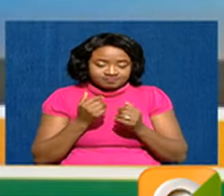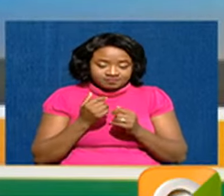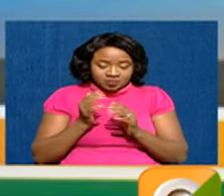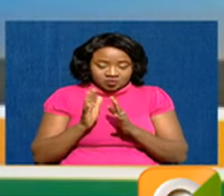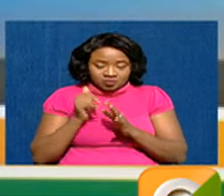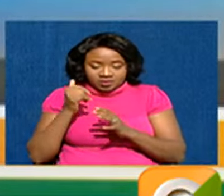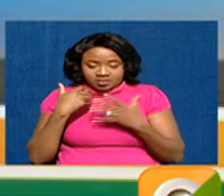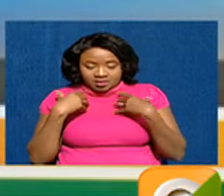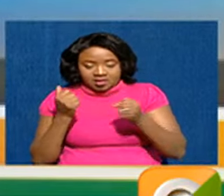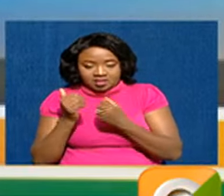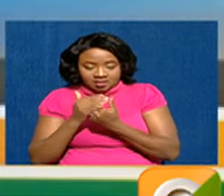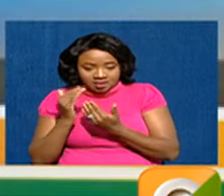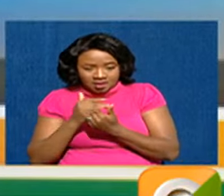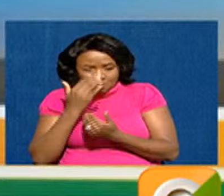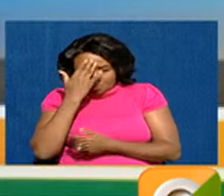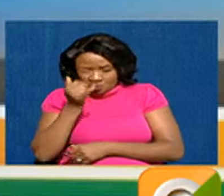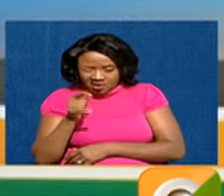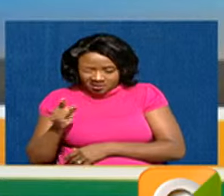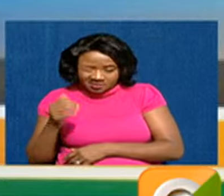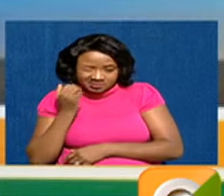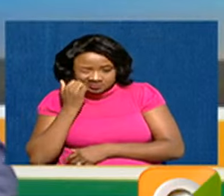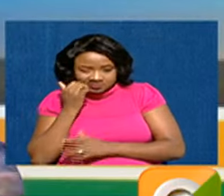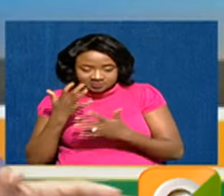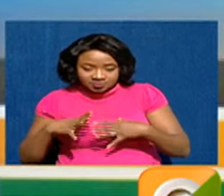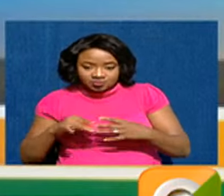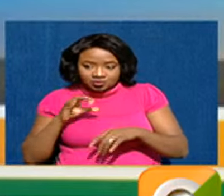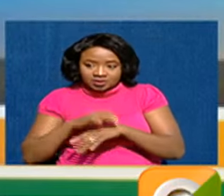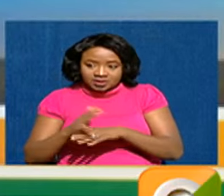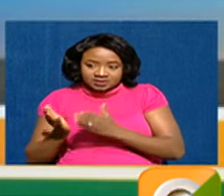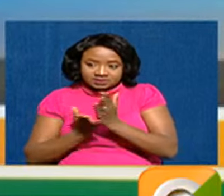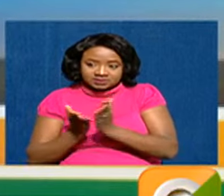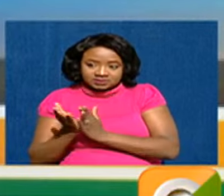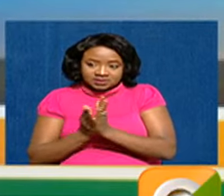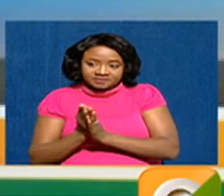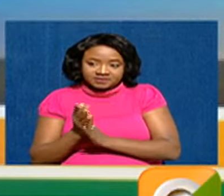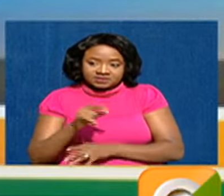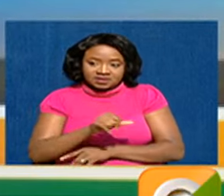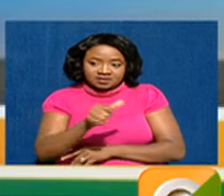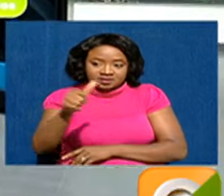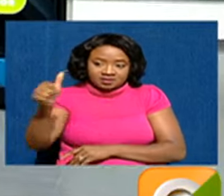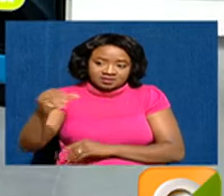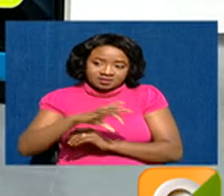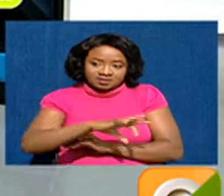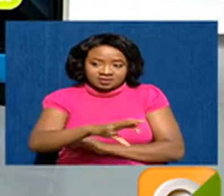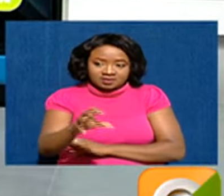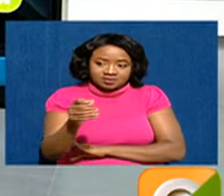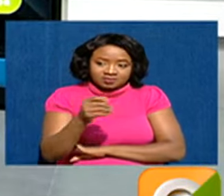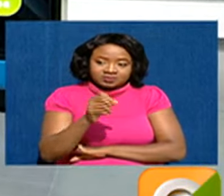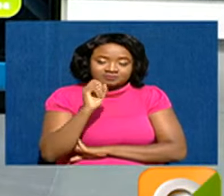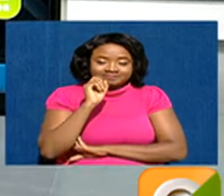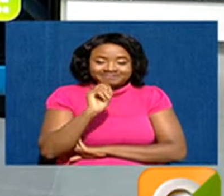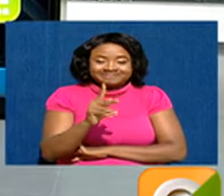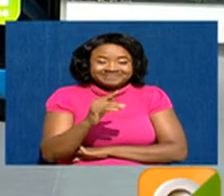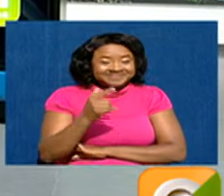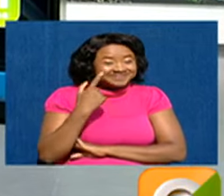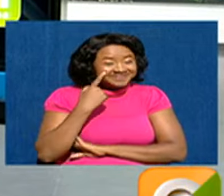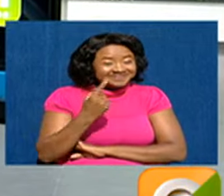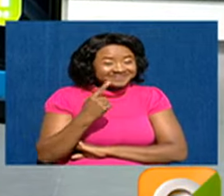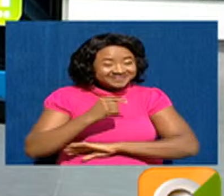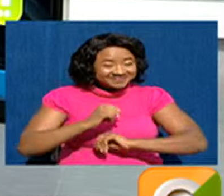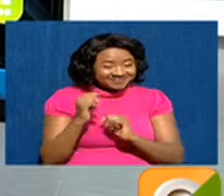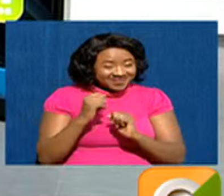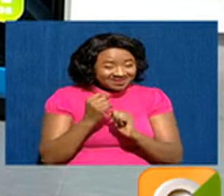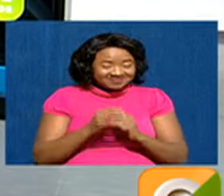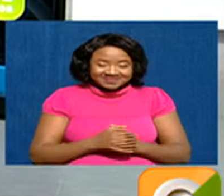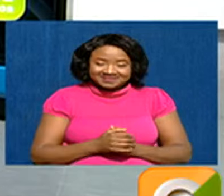where patients get services across the country. The board, okay. Governor, good to see you. Thank